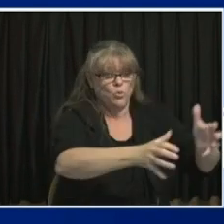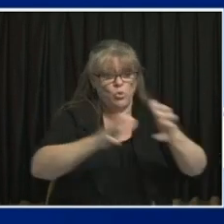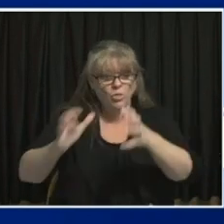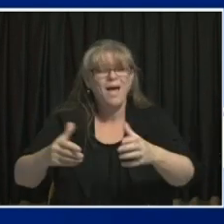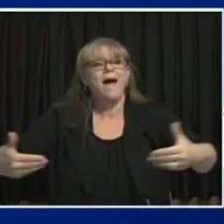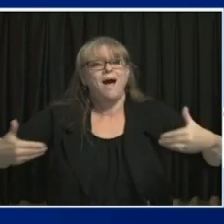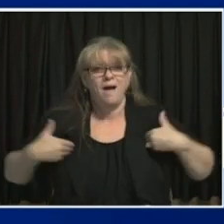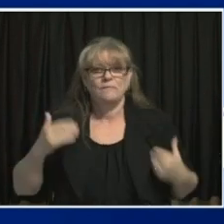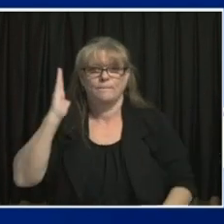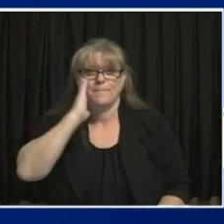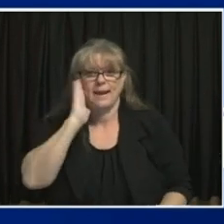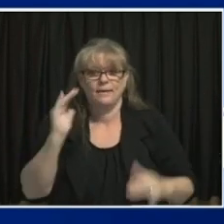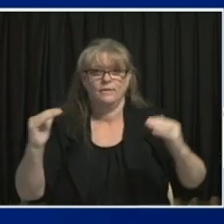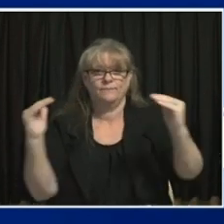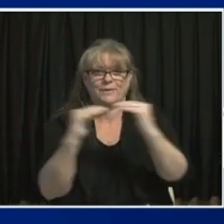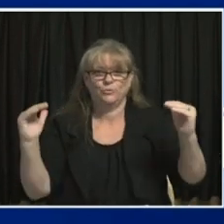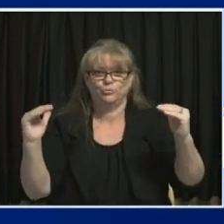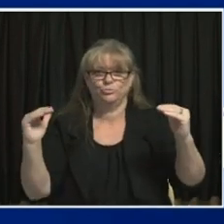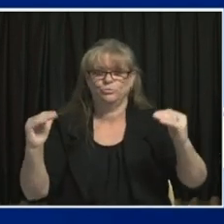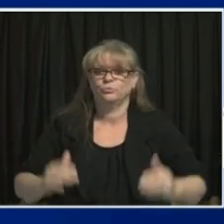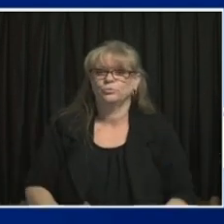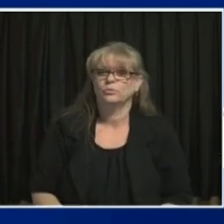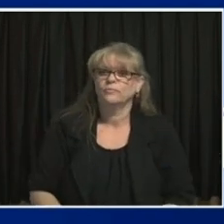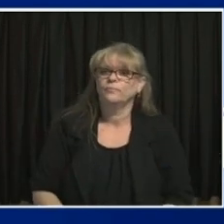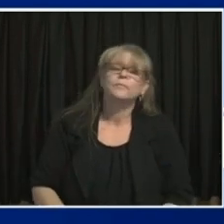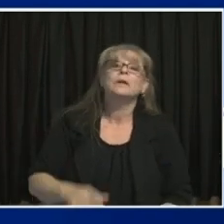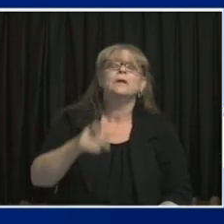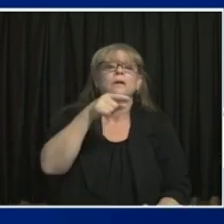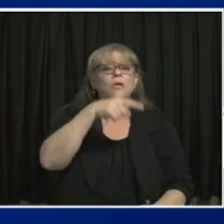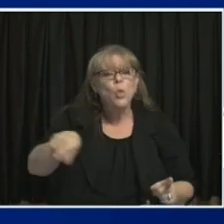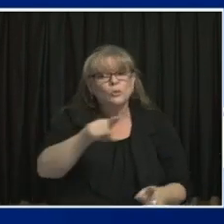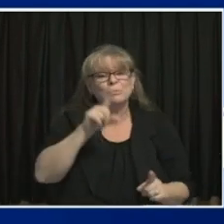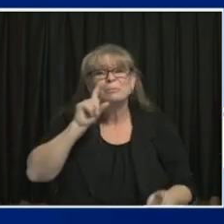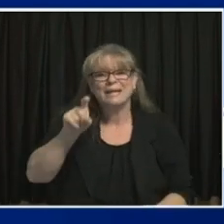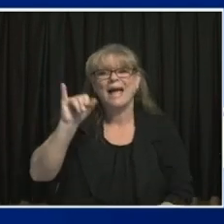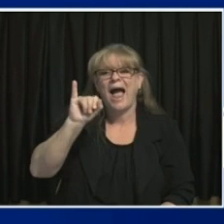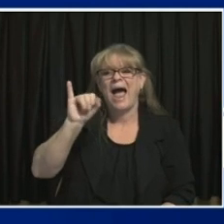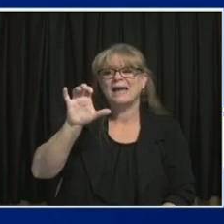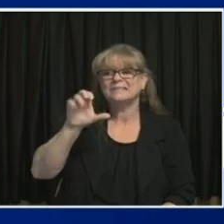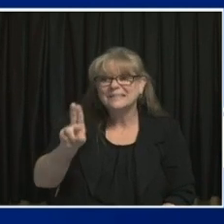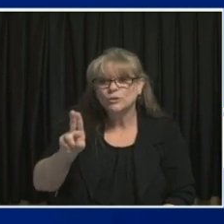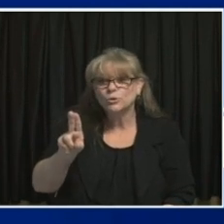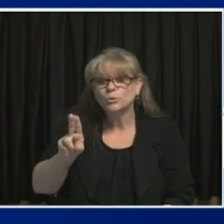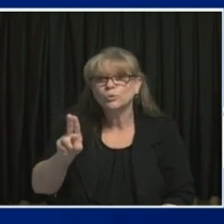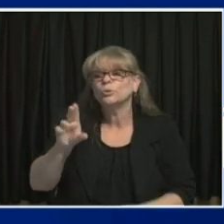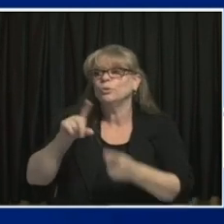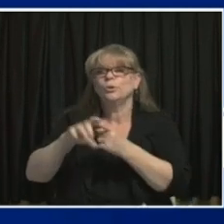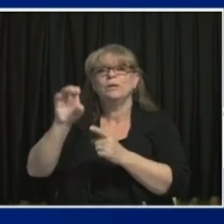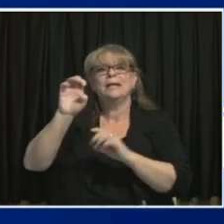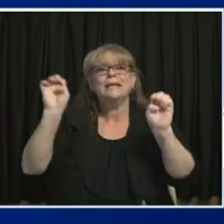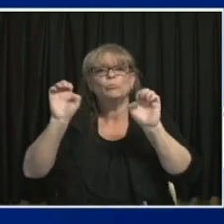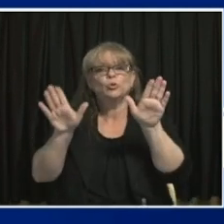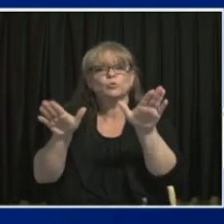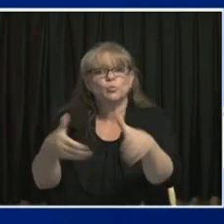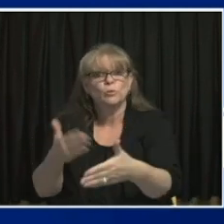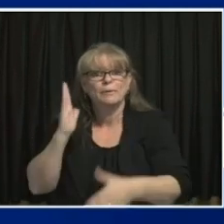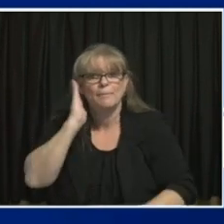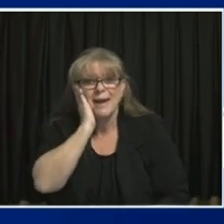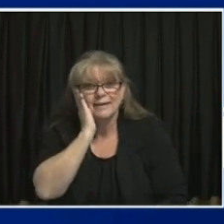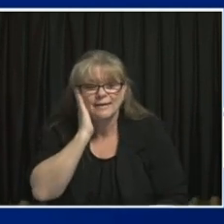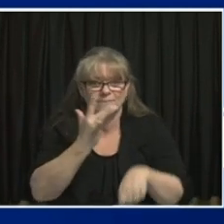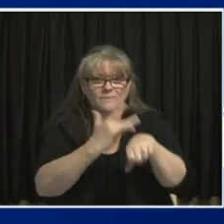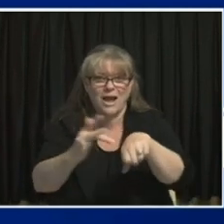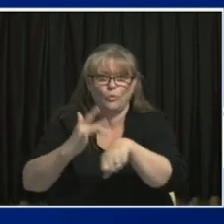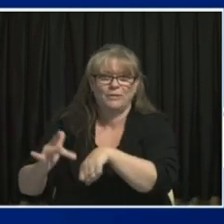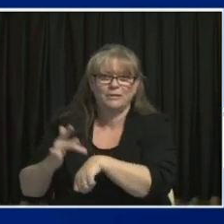is here. Enough beds, ICU beds, emergency beds, and hospital beds. And then what's the level of risk versus the societal, economic,